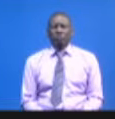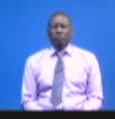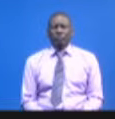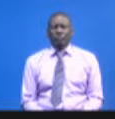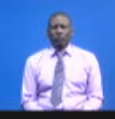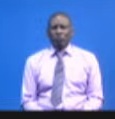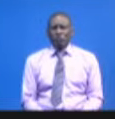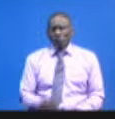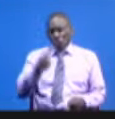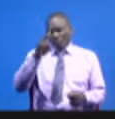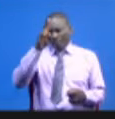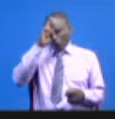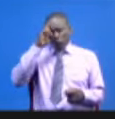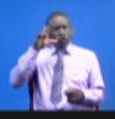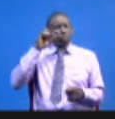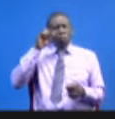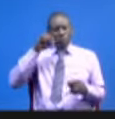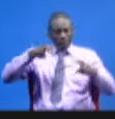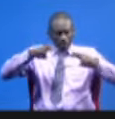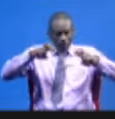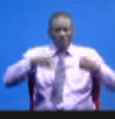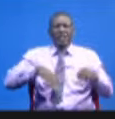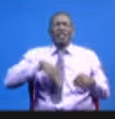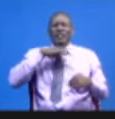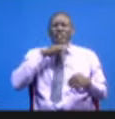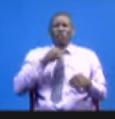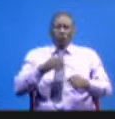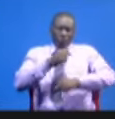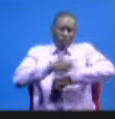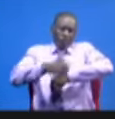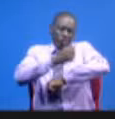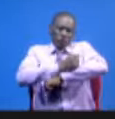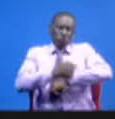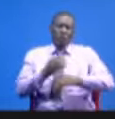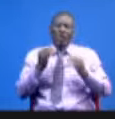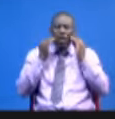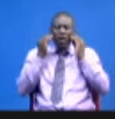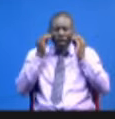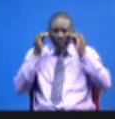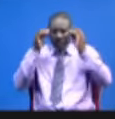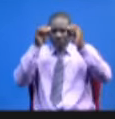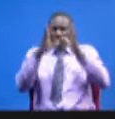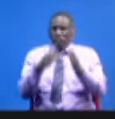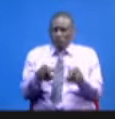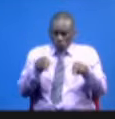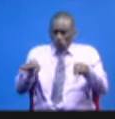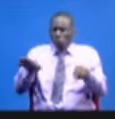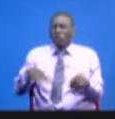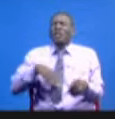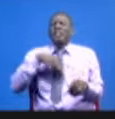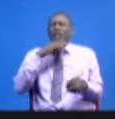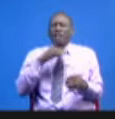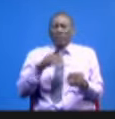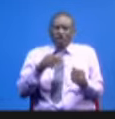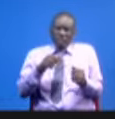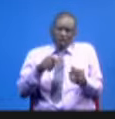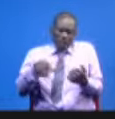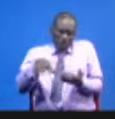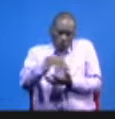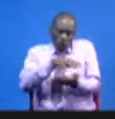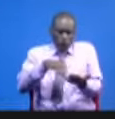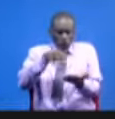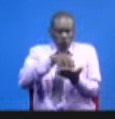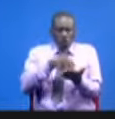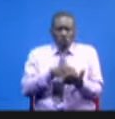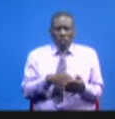Police in Mombasa are investigating the death of a primary school head teacher who died this morning under unclear circumstances. The deceased